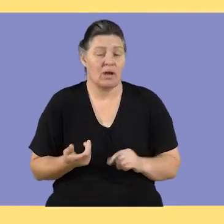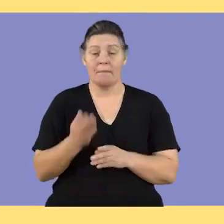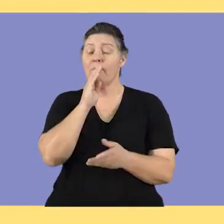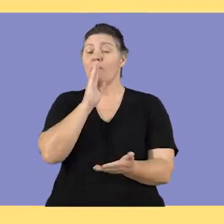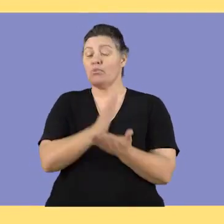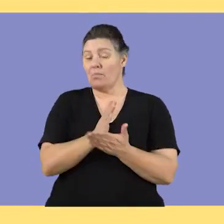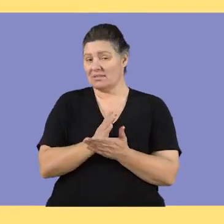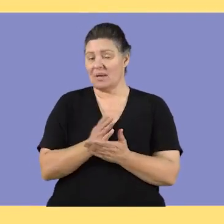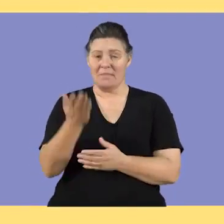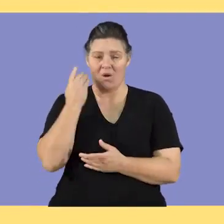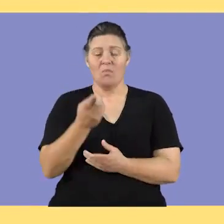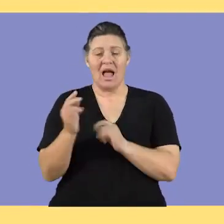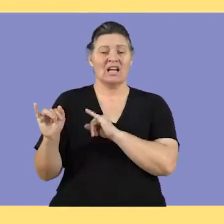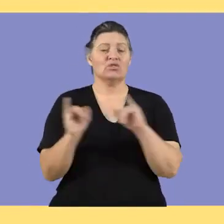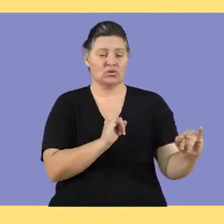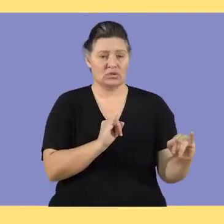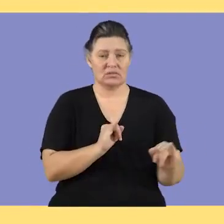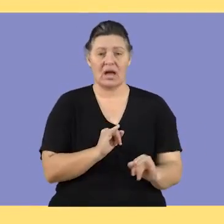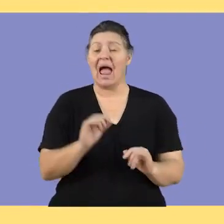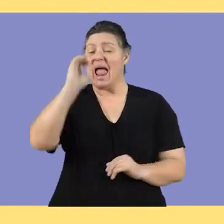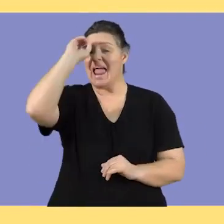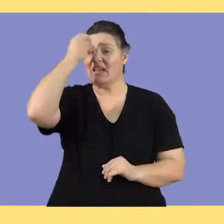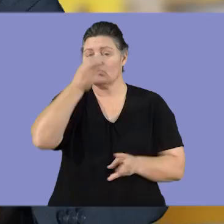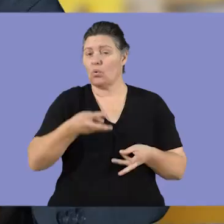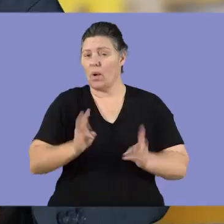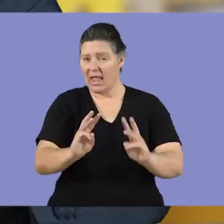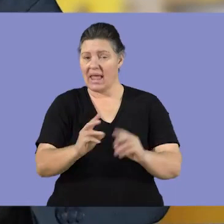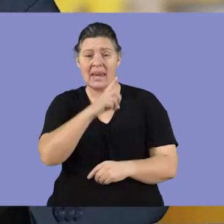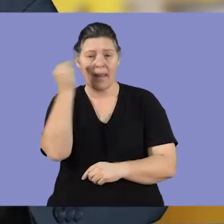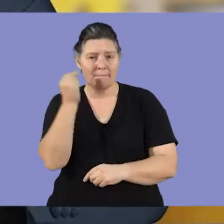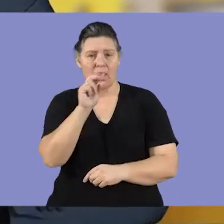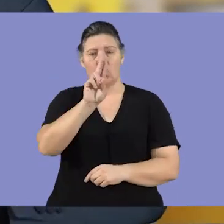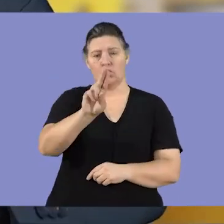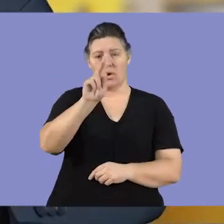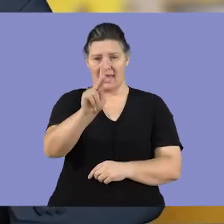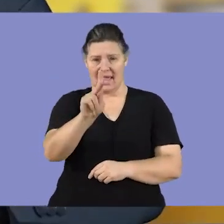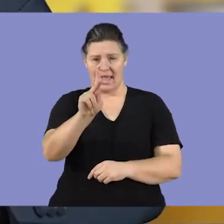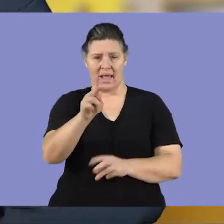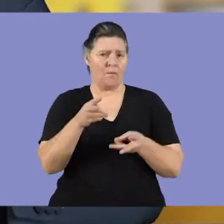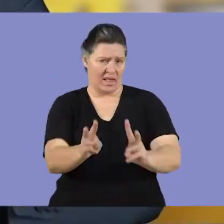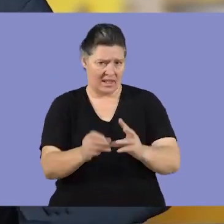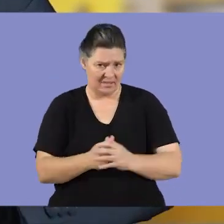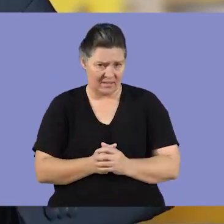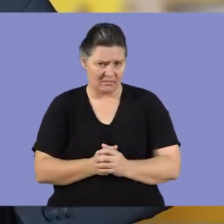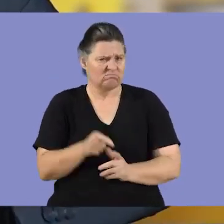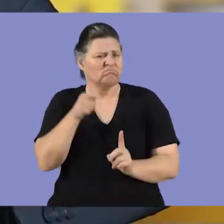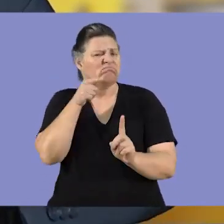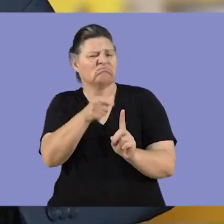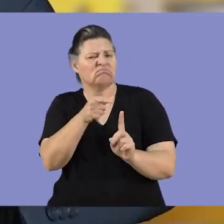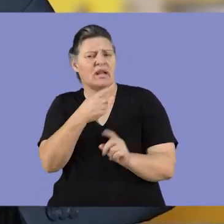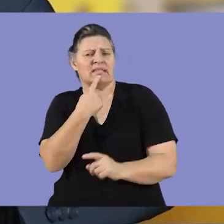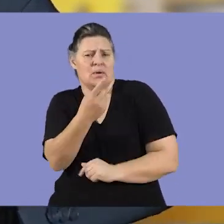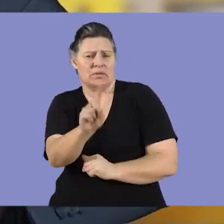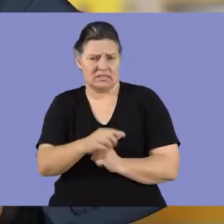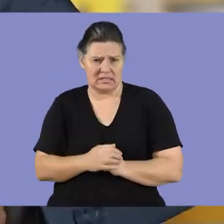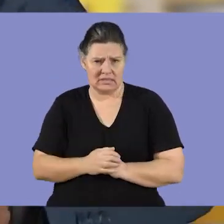I promised you earlier on that I'm going to introduce you to a very interesting method called the UK method. Let's see, what does the UK